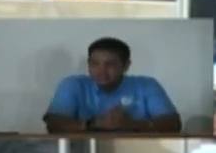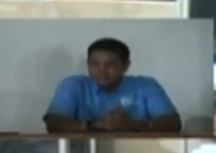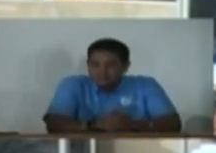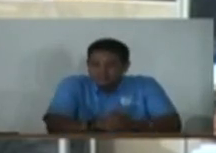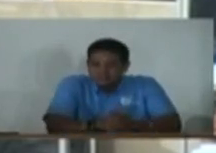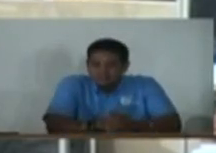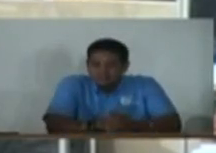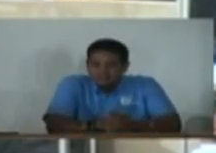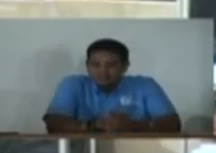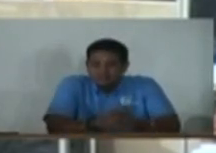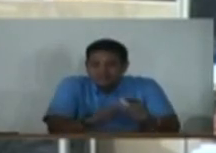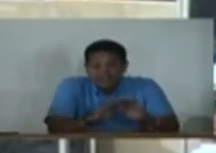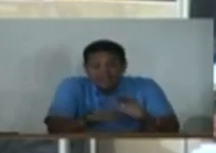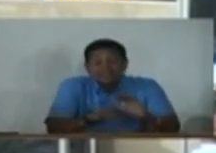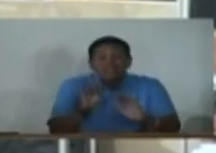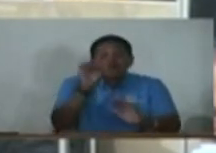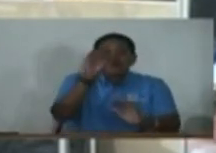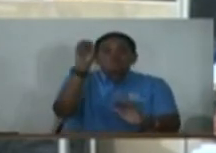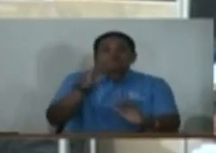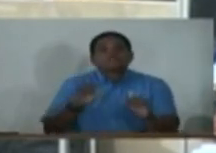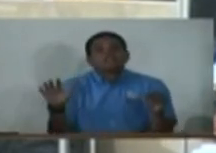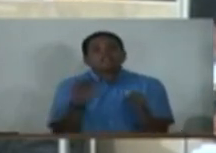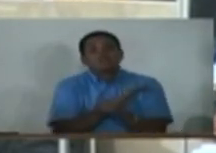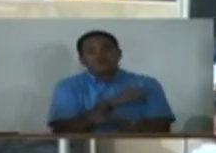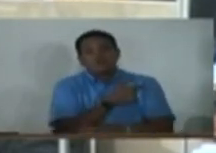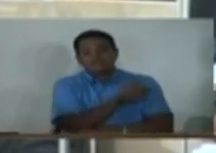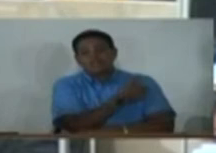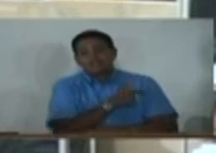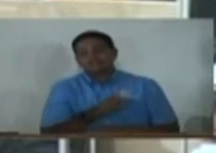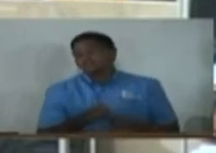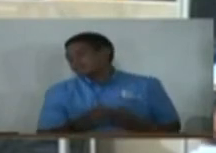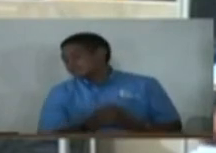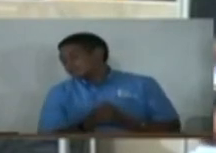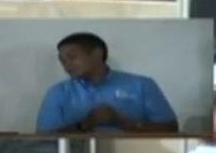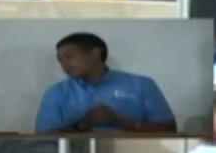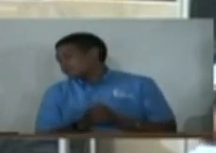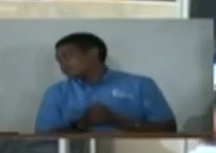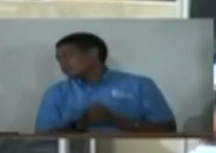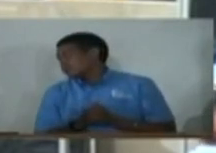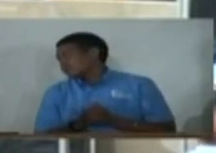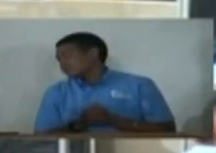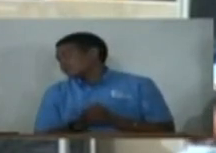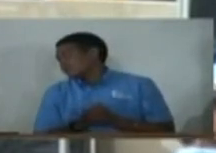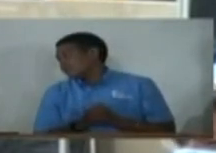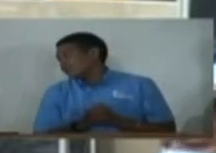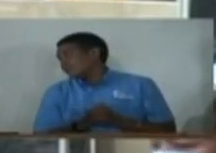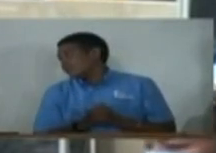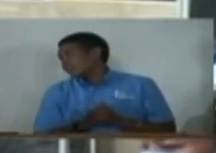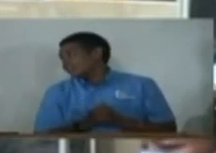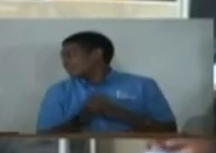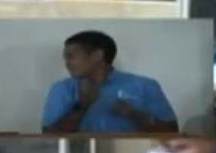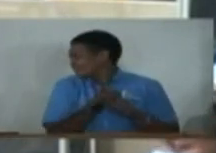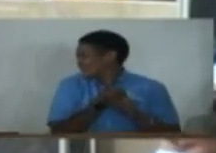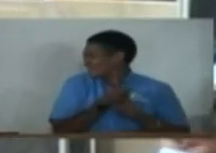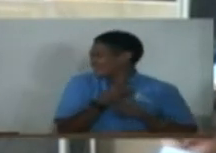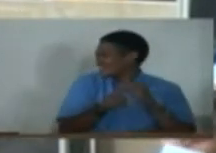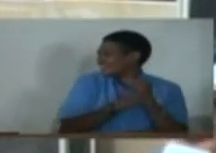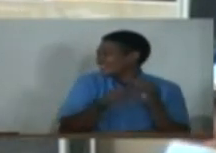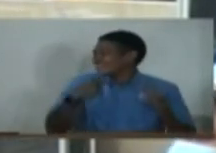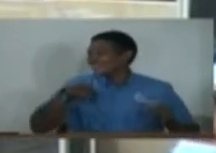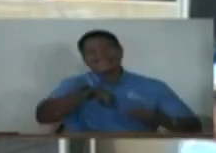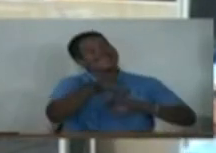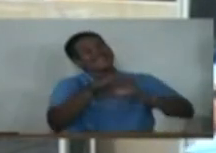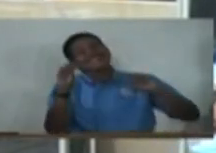Less than 1% now fully vaccinated. It might be a little bit more. They are tabulating the figures. So we are nowhere